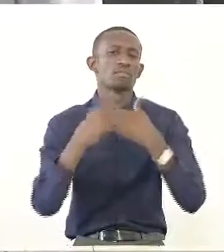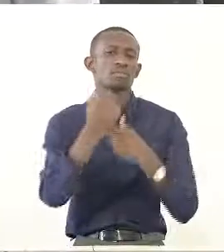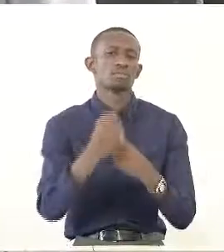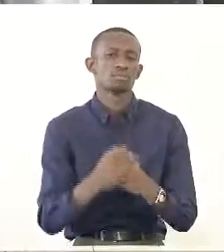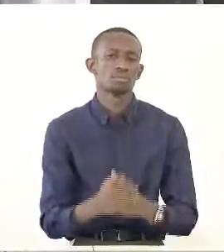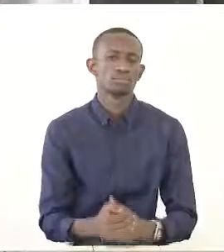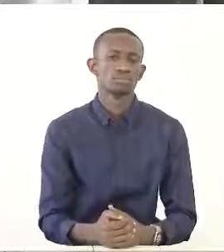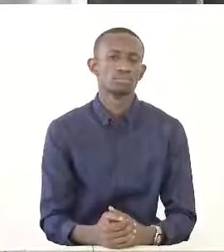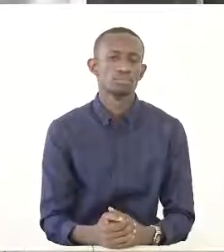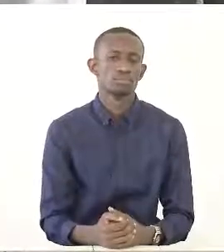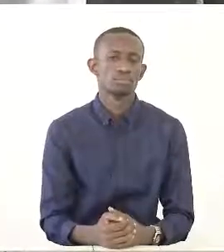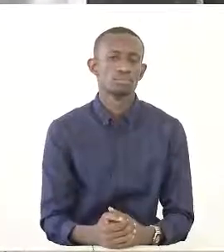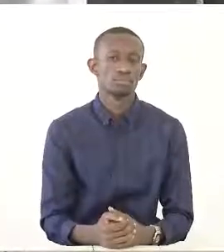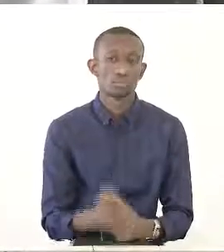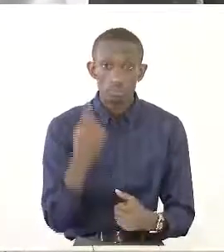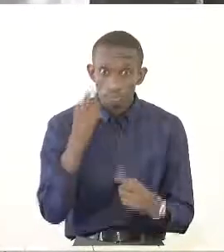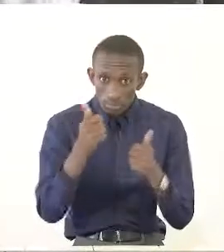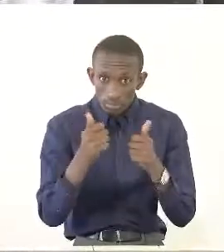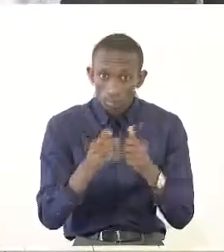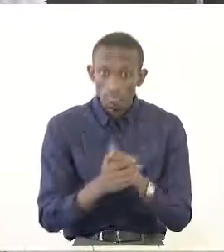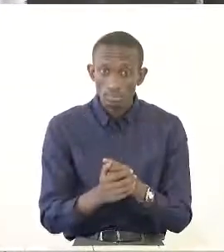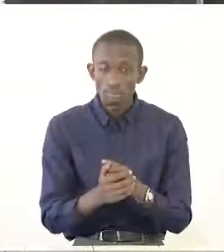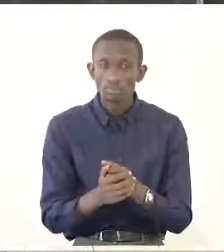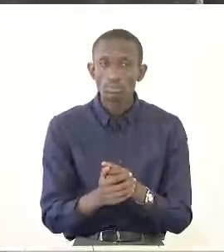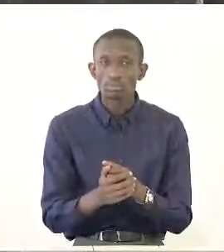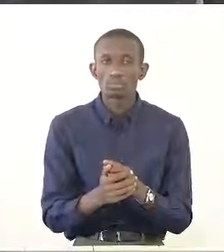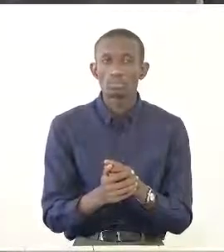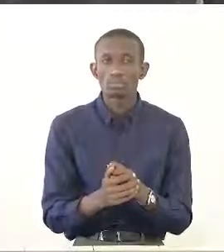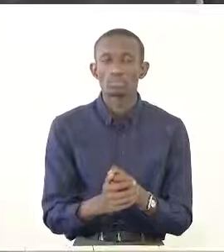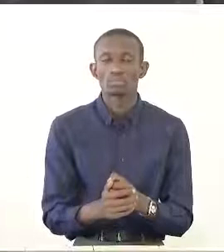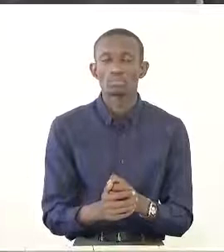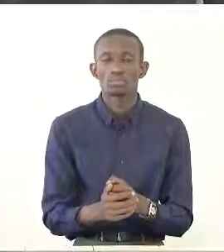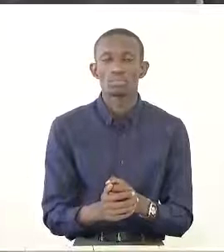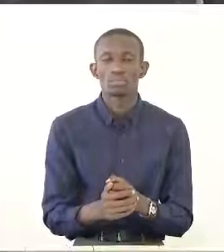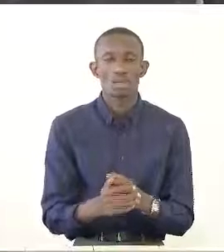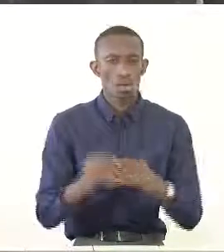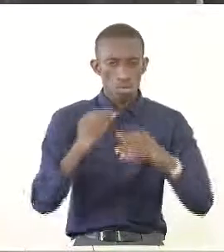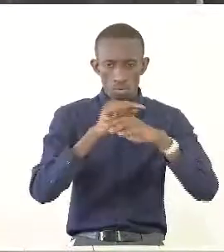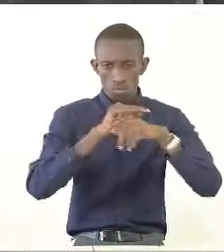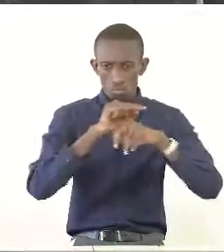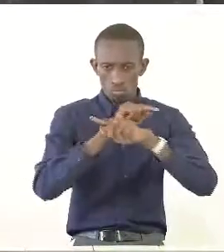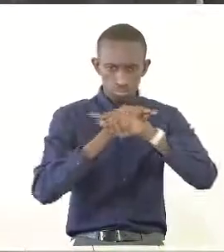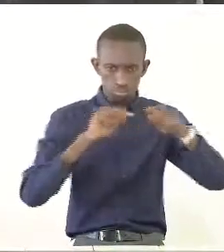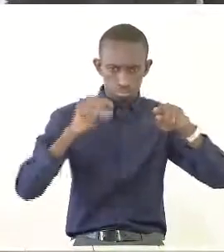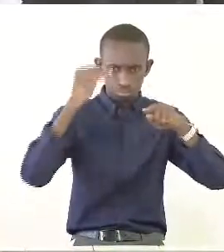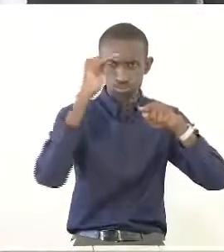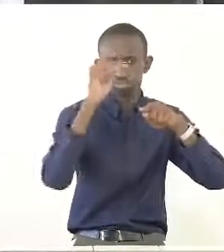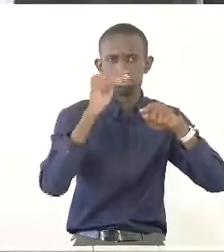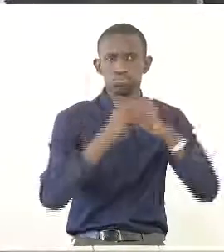5. Isn't it? Already the numerator is the derivative of the